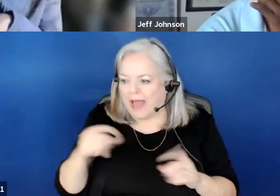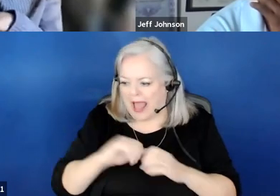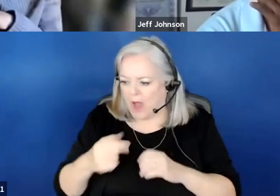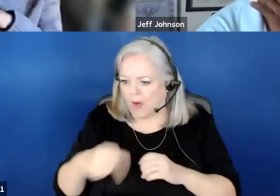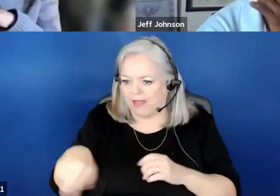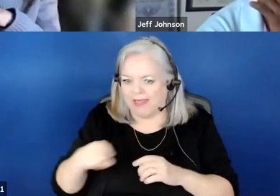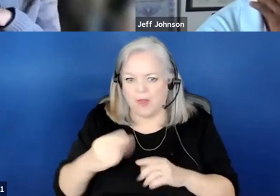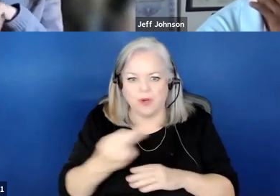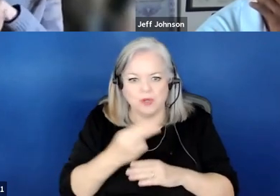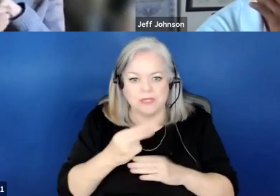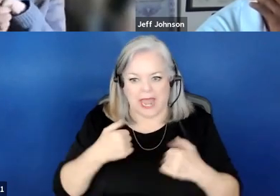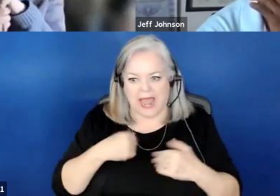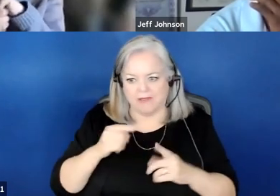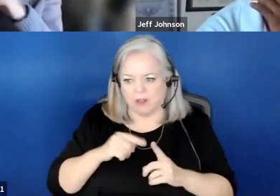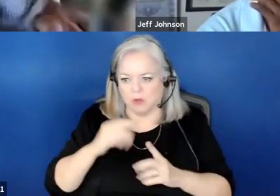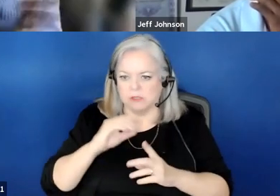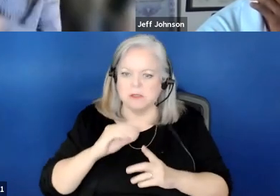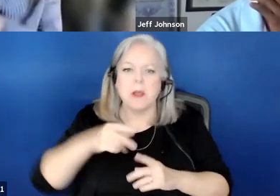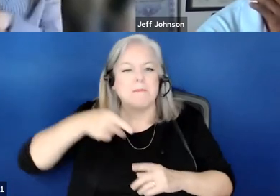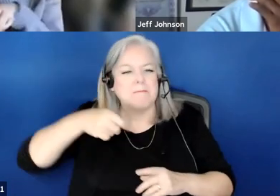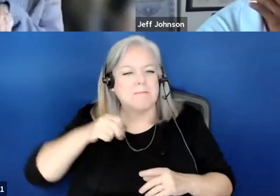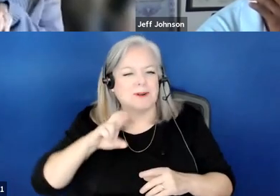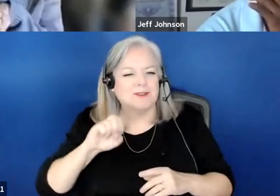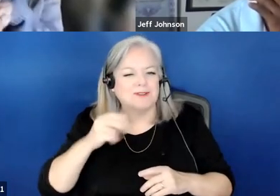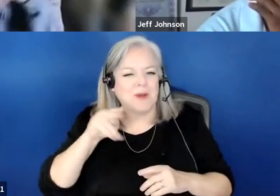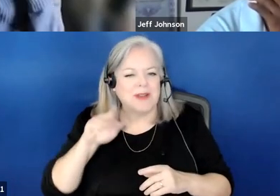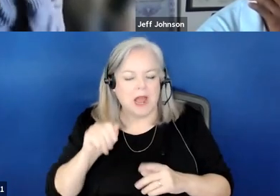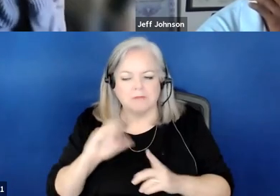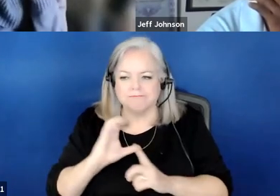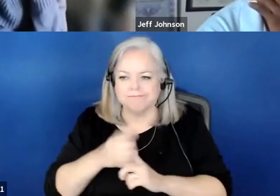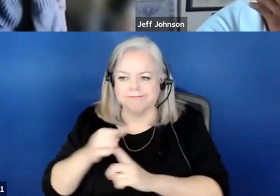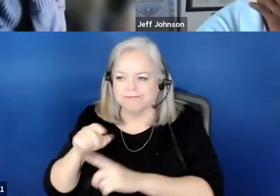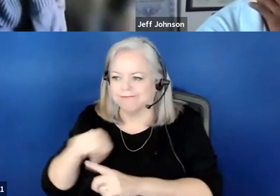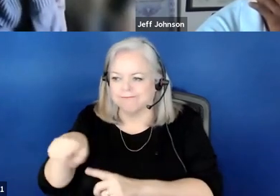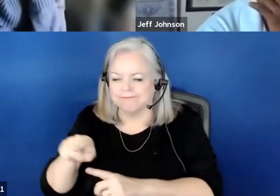I think can be really key. So those were my initial thoughts.